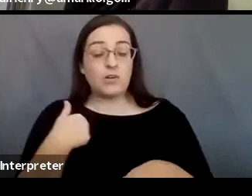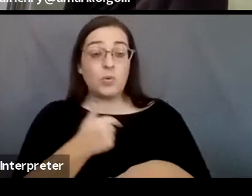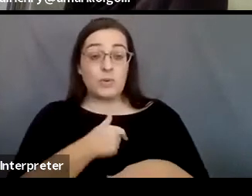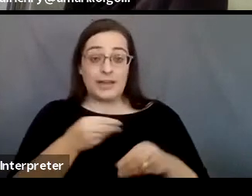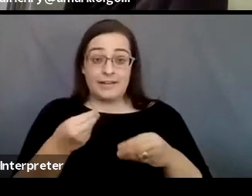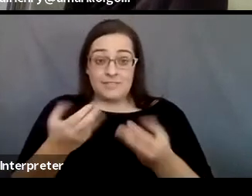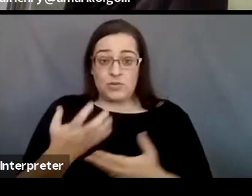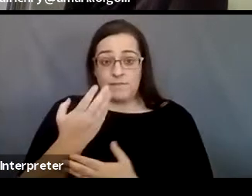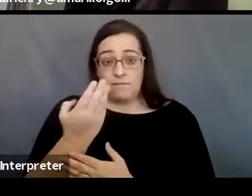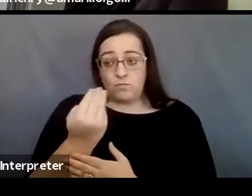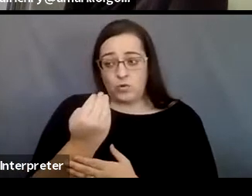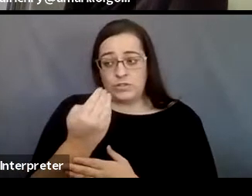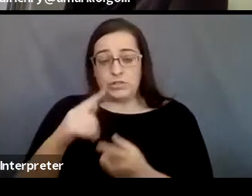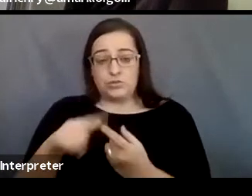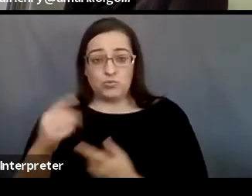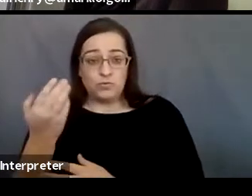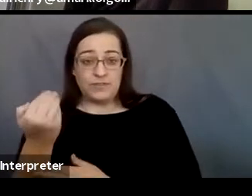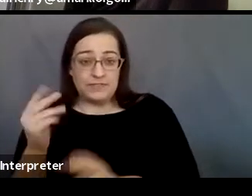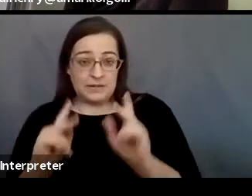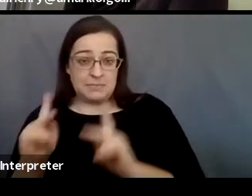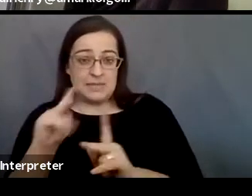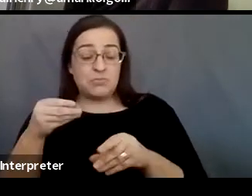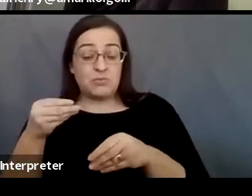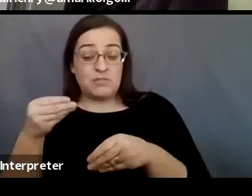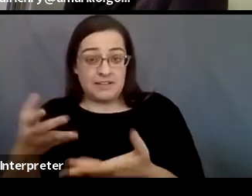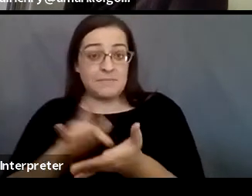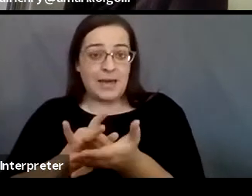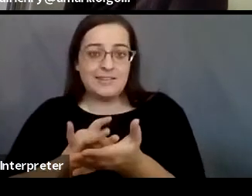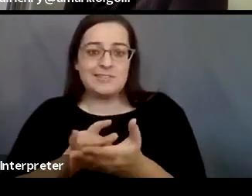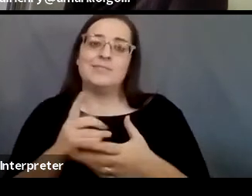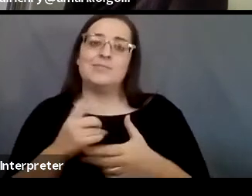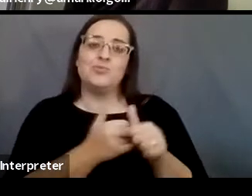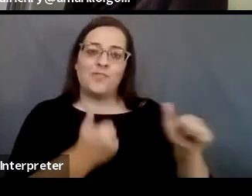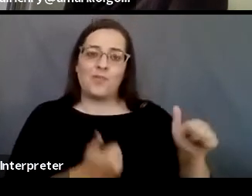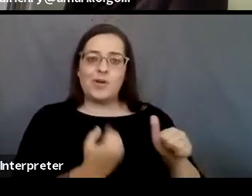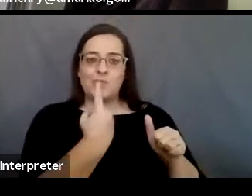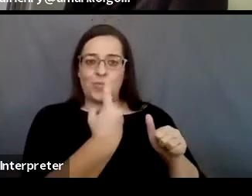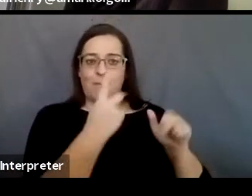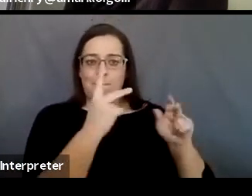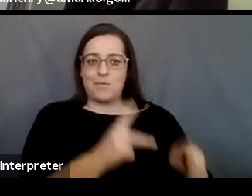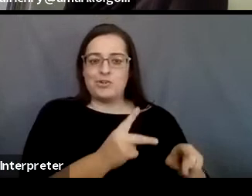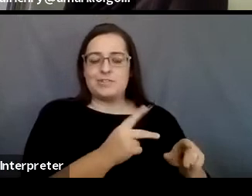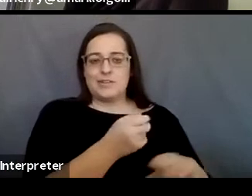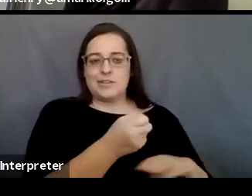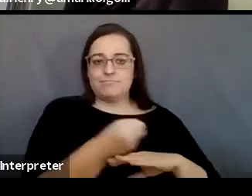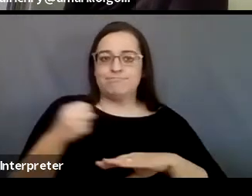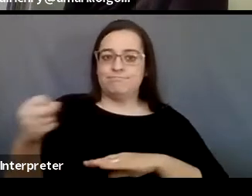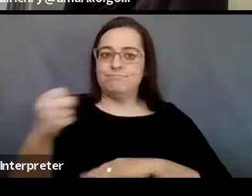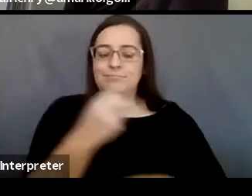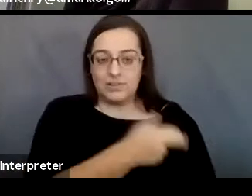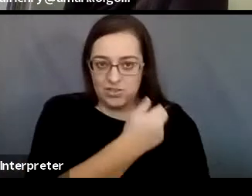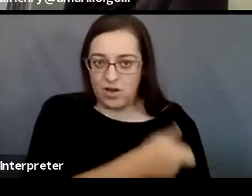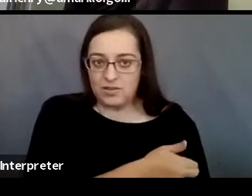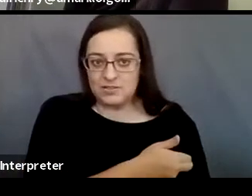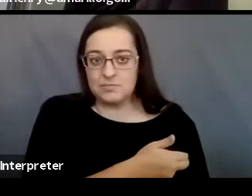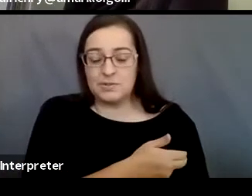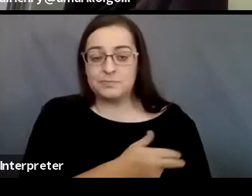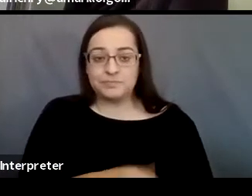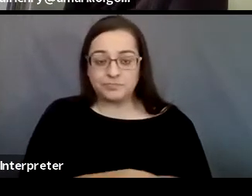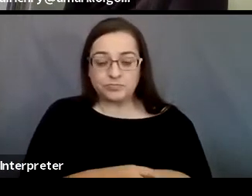15 individuals in order to avoid one hospitalization that would lead to a severe COVID